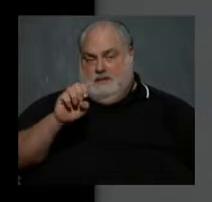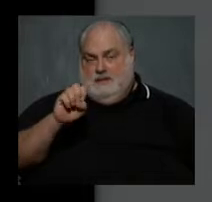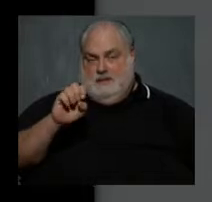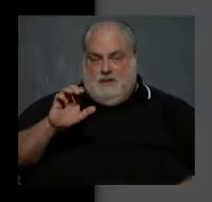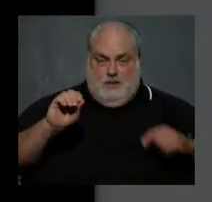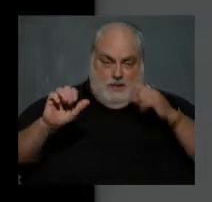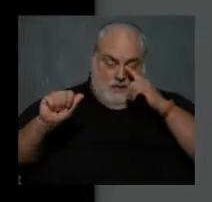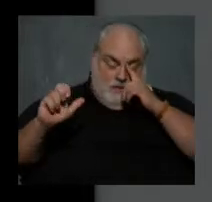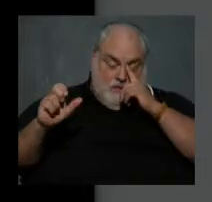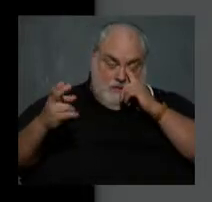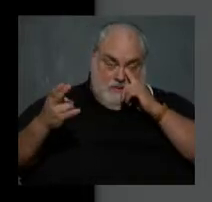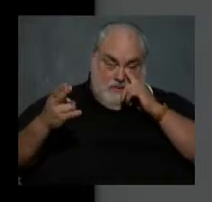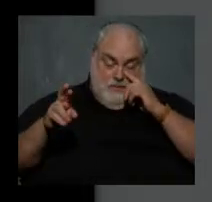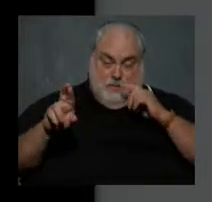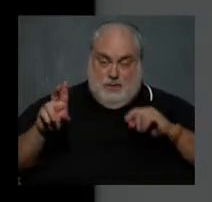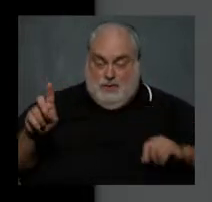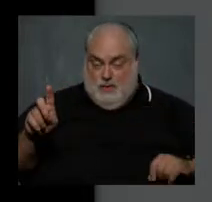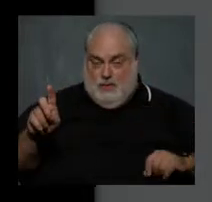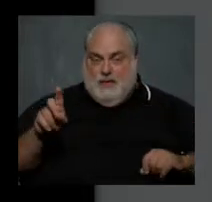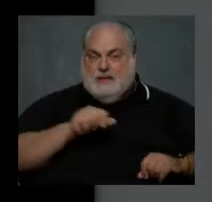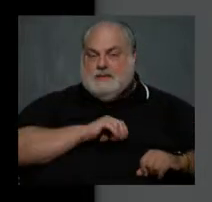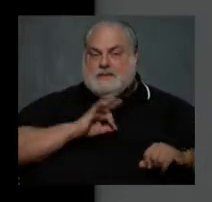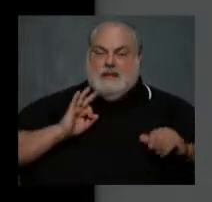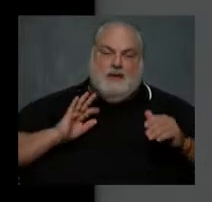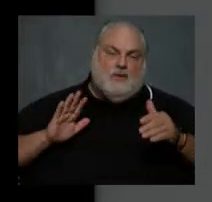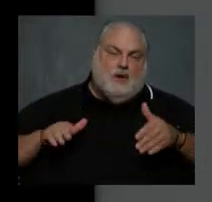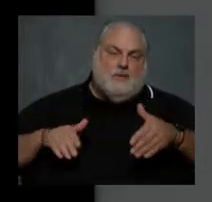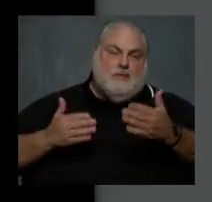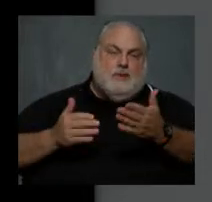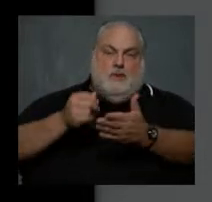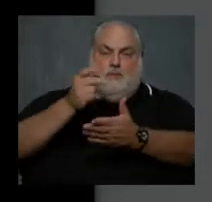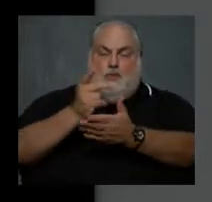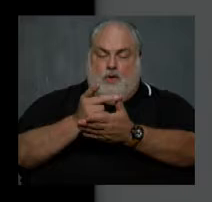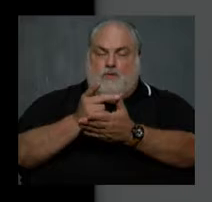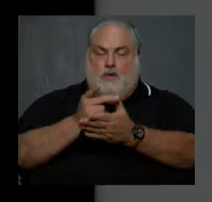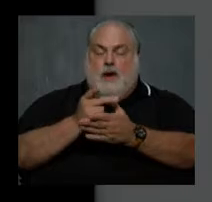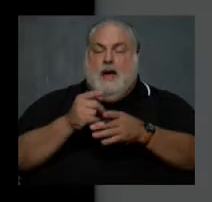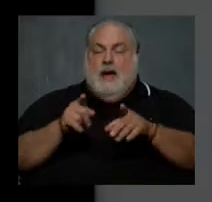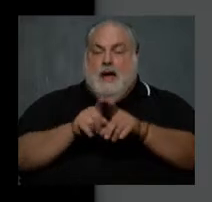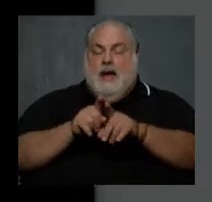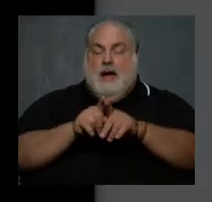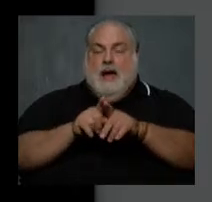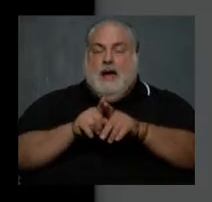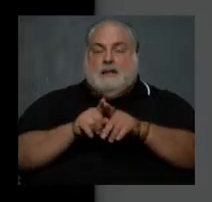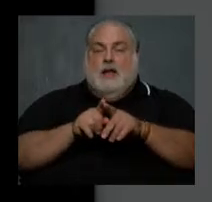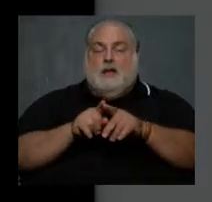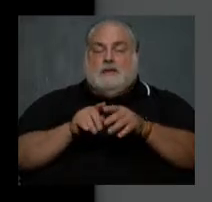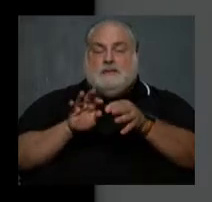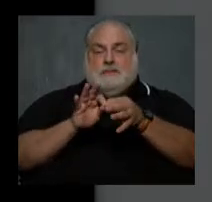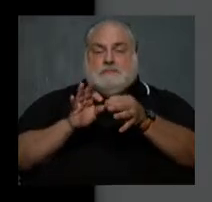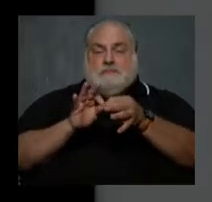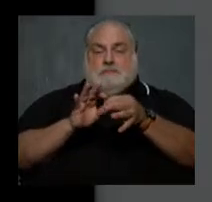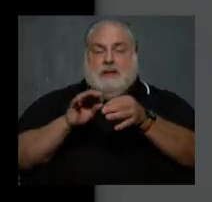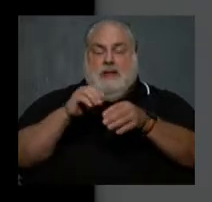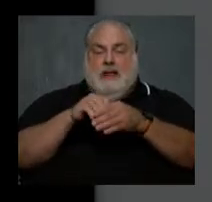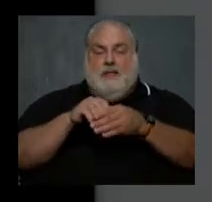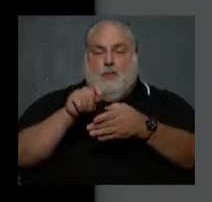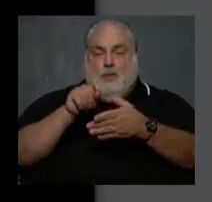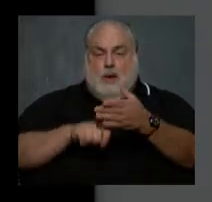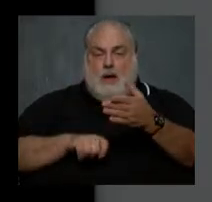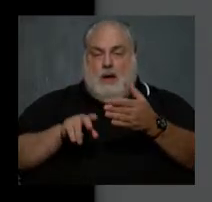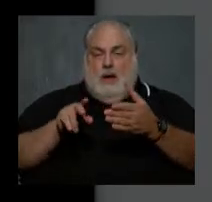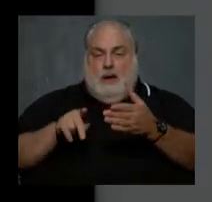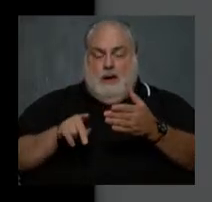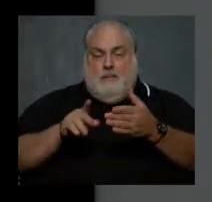recommends approval of the request, subject to compliance with the comments and conditions as outlined in paragraphs D, E, and F of the agenda staff report.